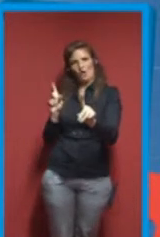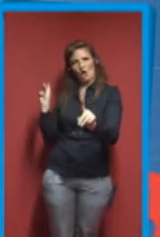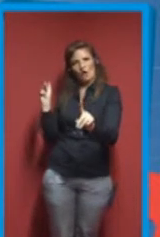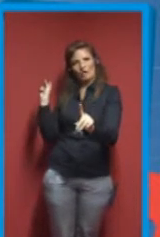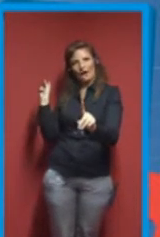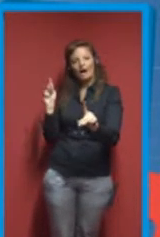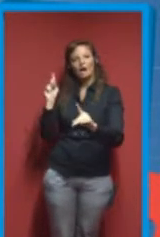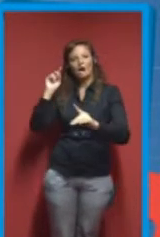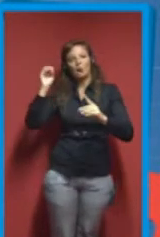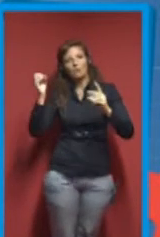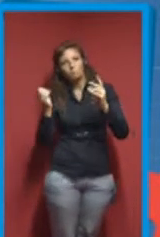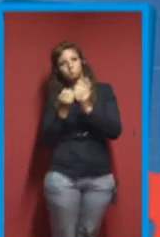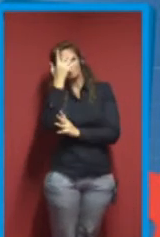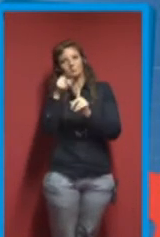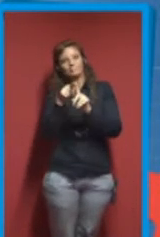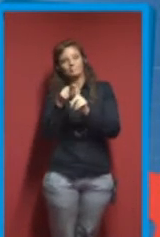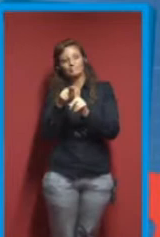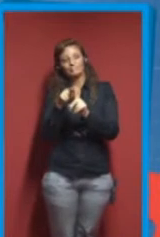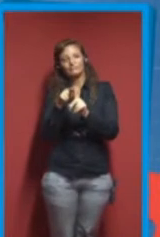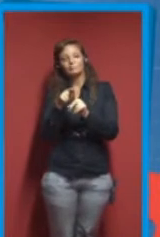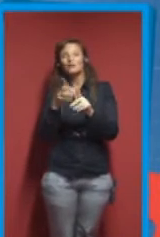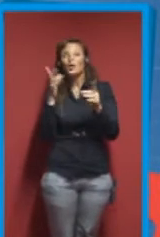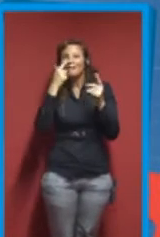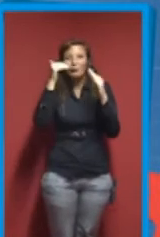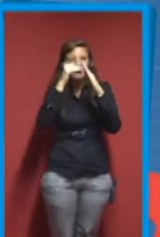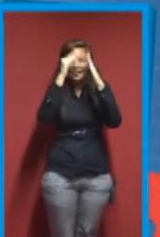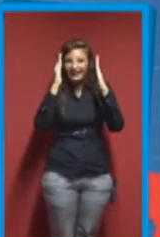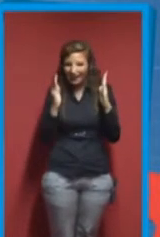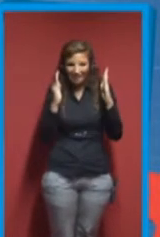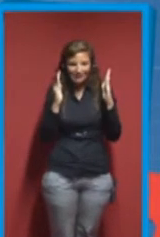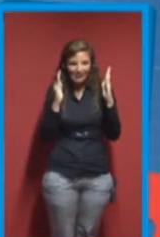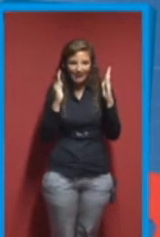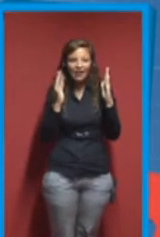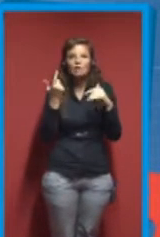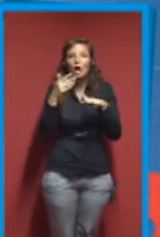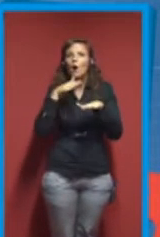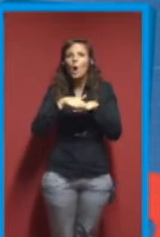IKEA cutlery drawers with little bits of wallpaper.